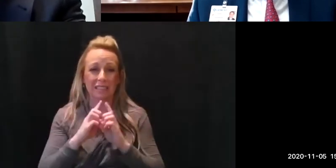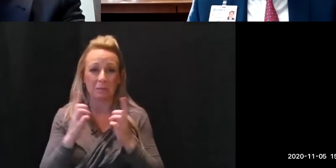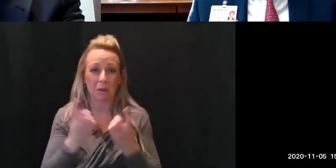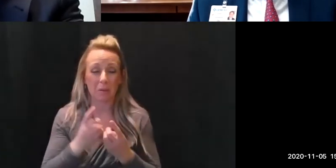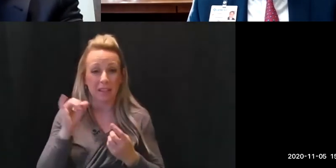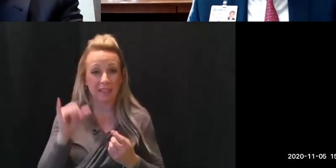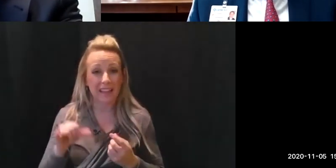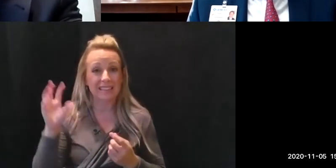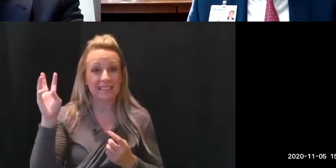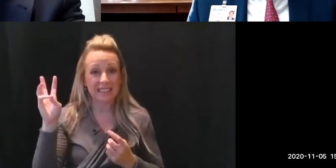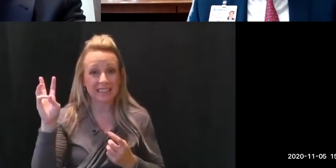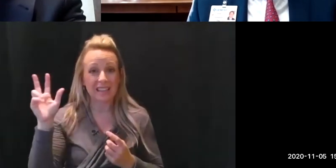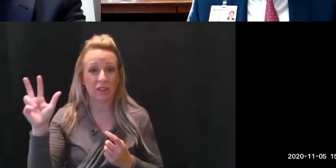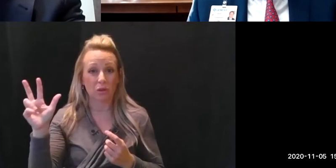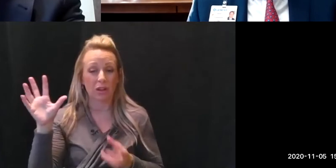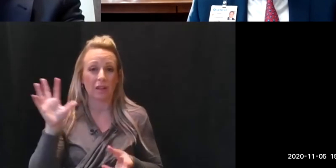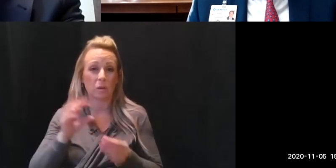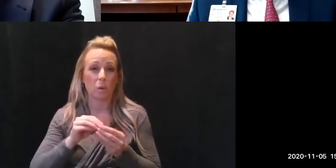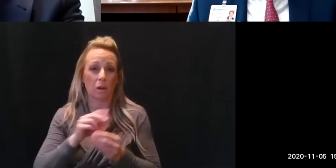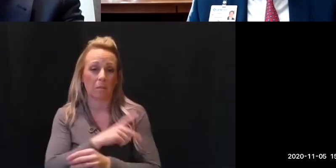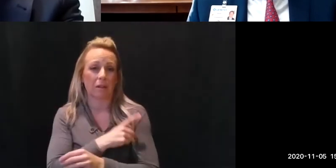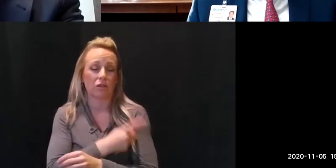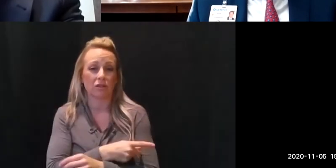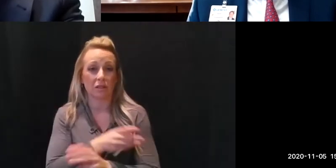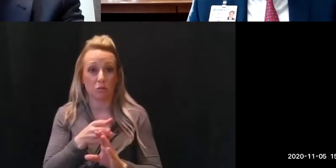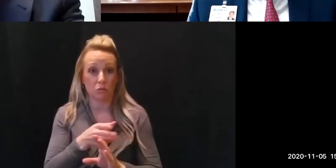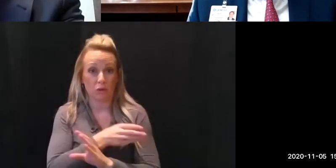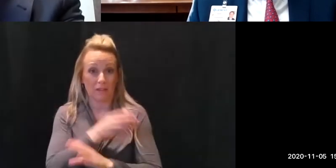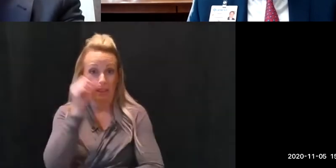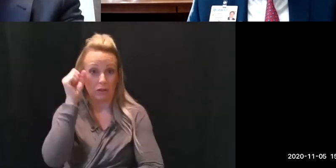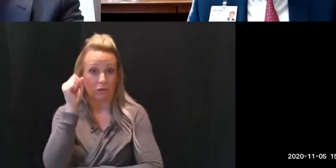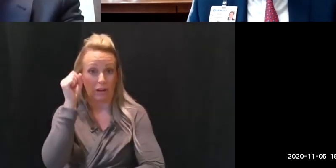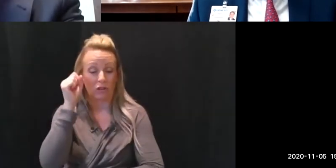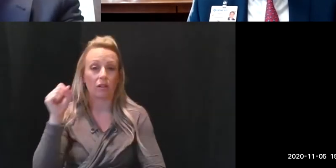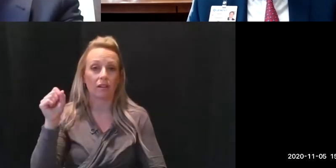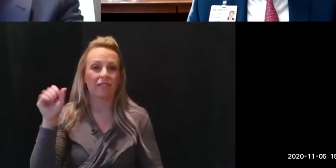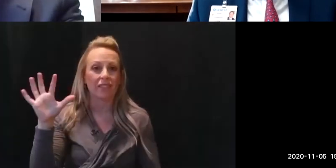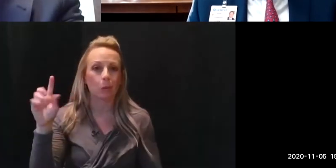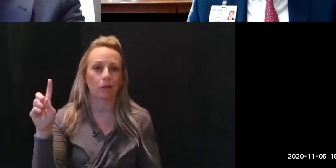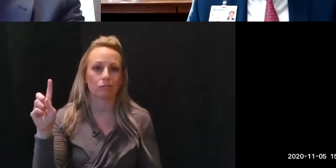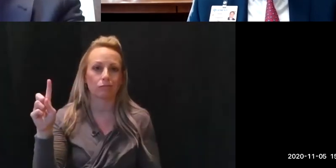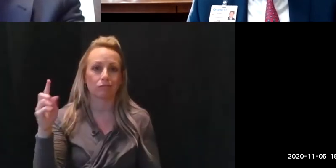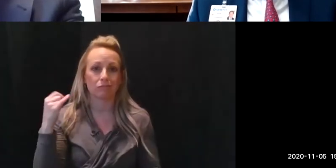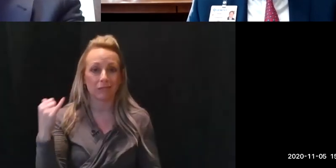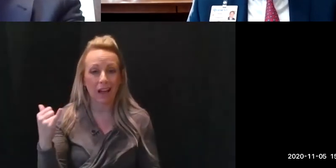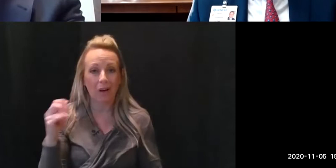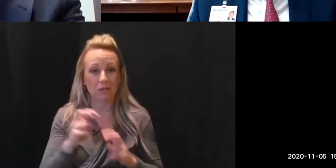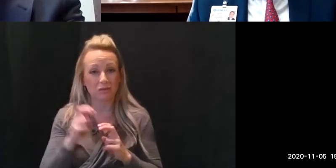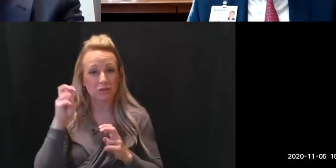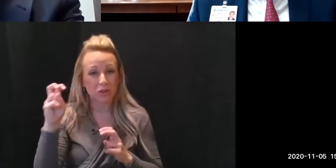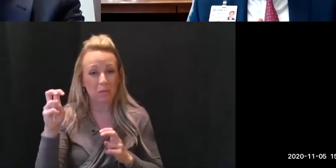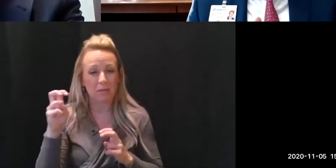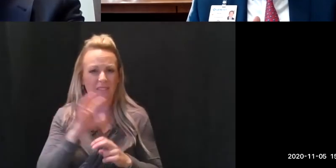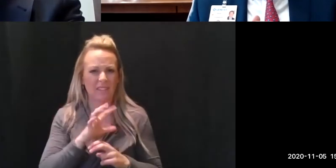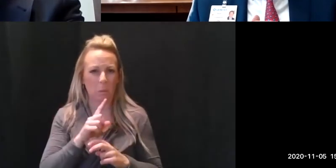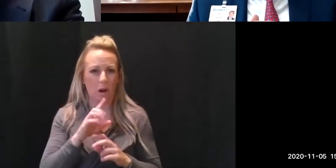63 COVID patients. Our previous record for the hospital census was 51. So we jumped, 51 was on